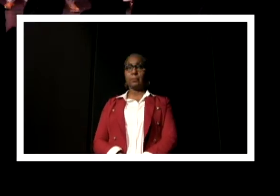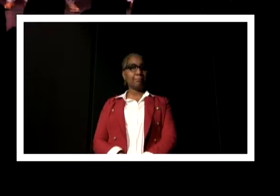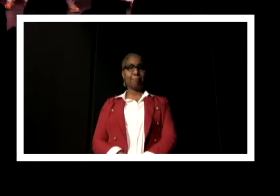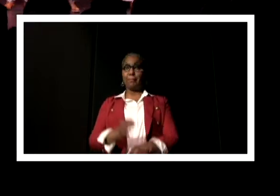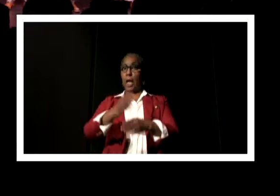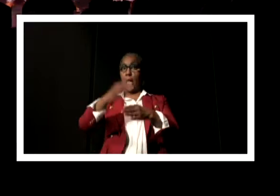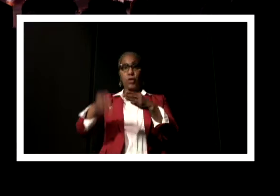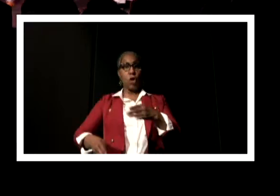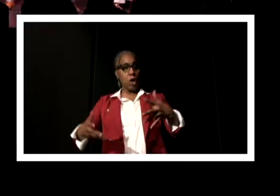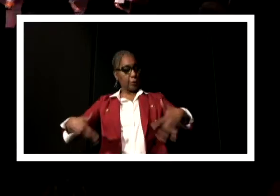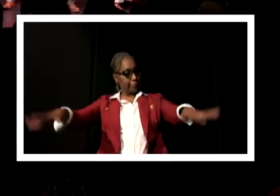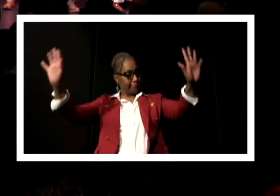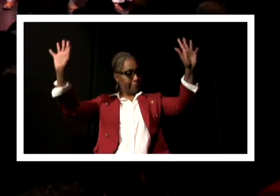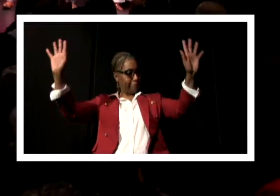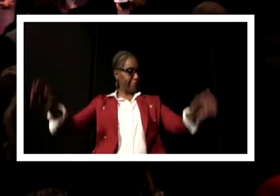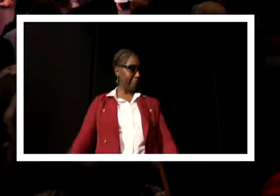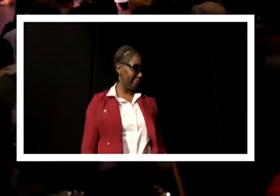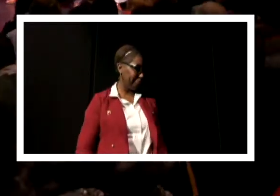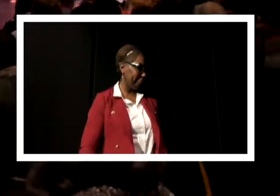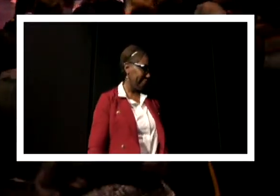Adjourn.